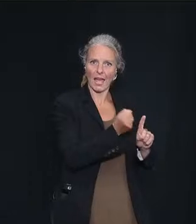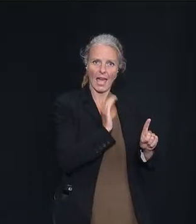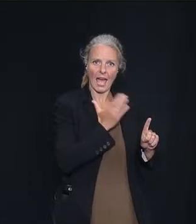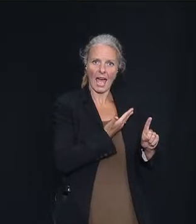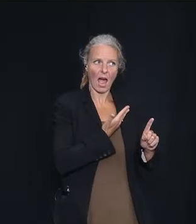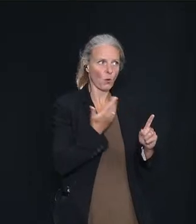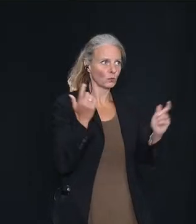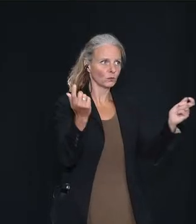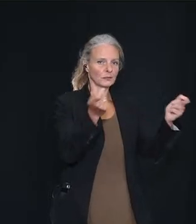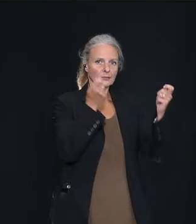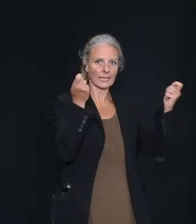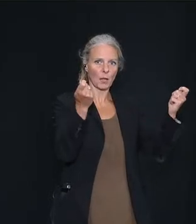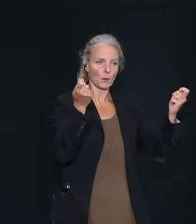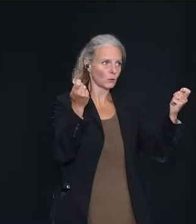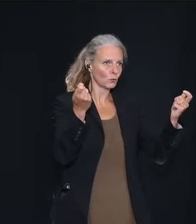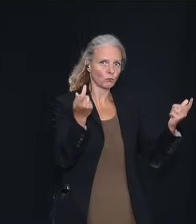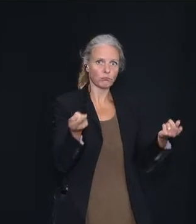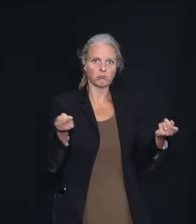to adapt.